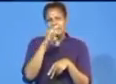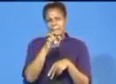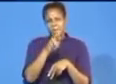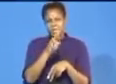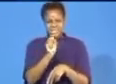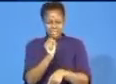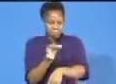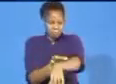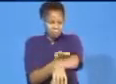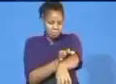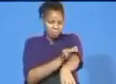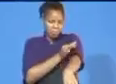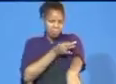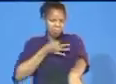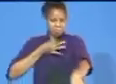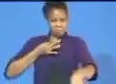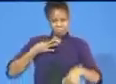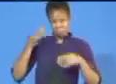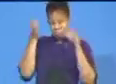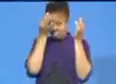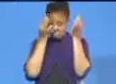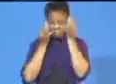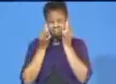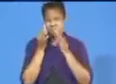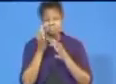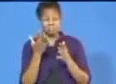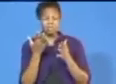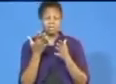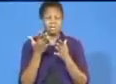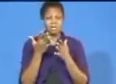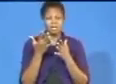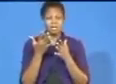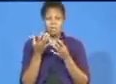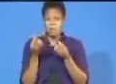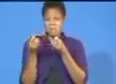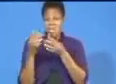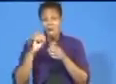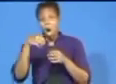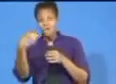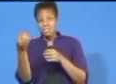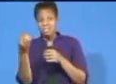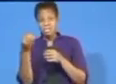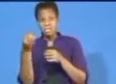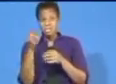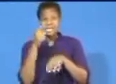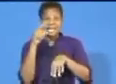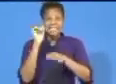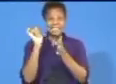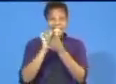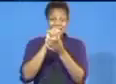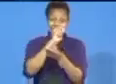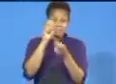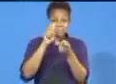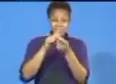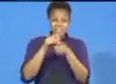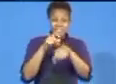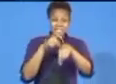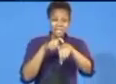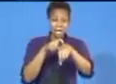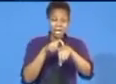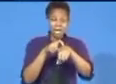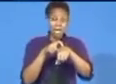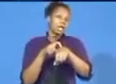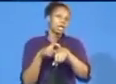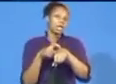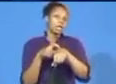prophet that was used in the healing of this Syrian